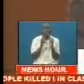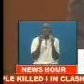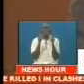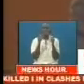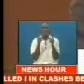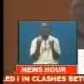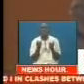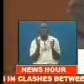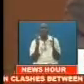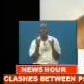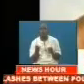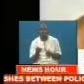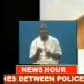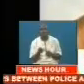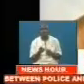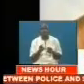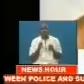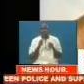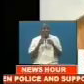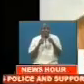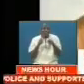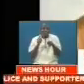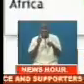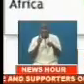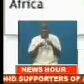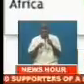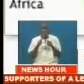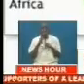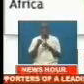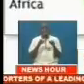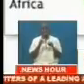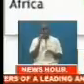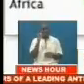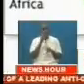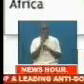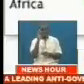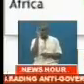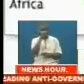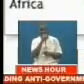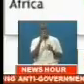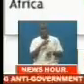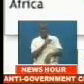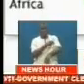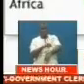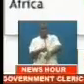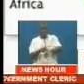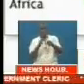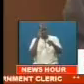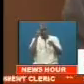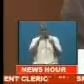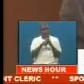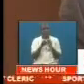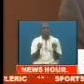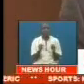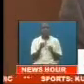very dangerous. You cannot, as a lie, get infected from anybody who is incubating the virus. You can